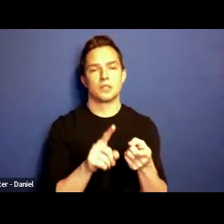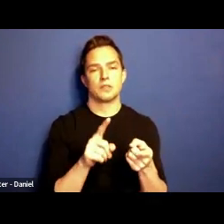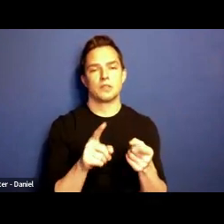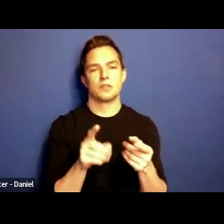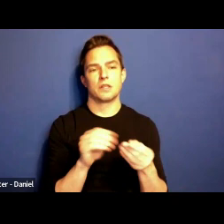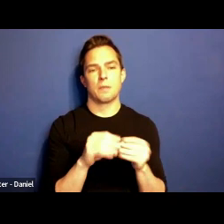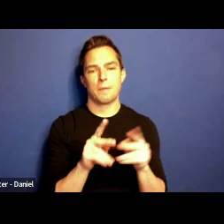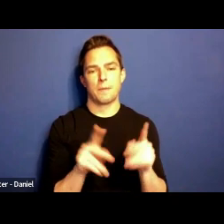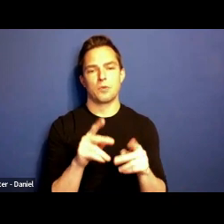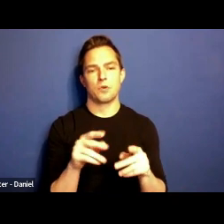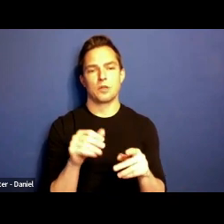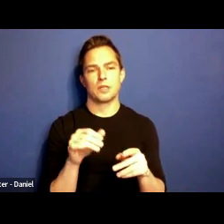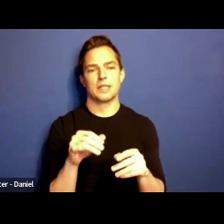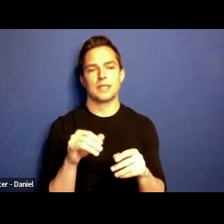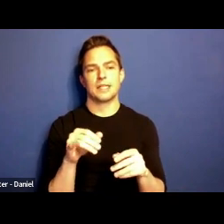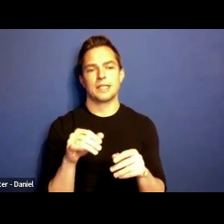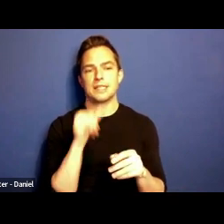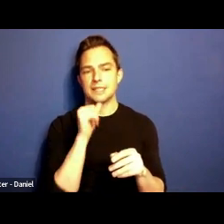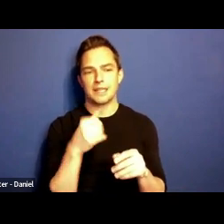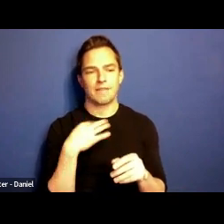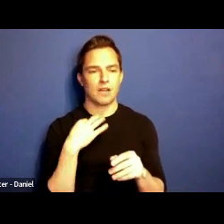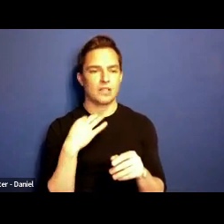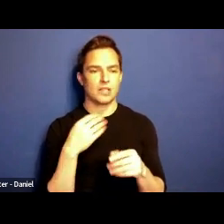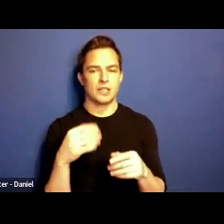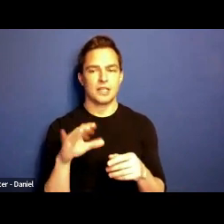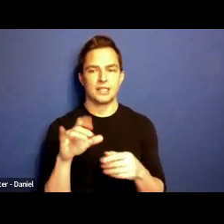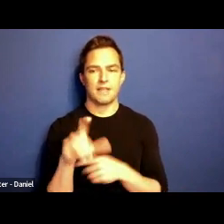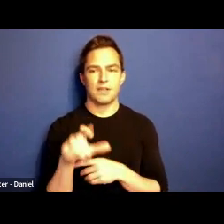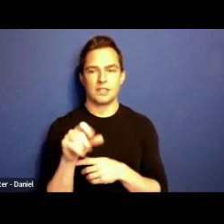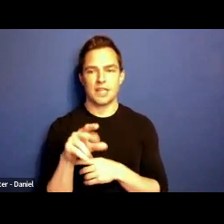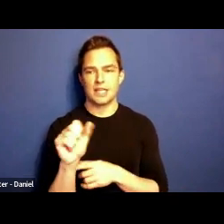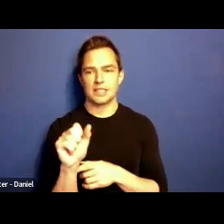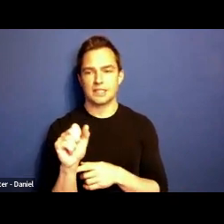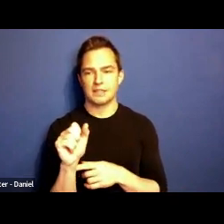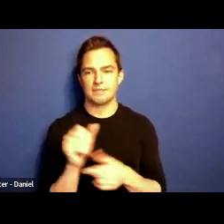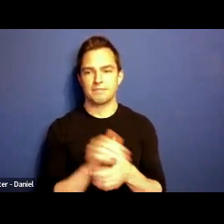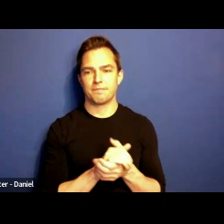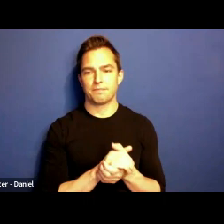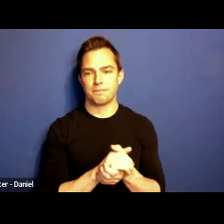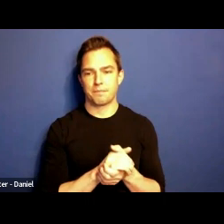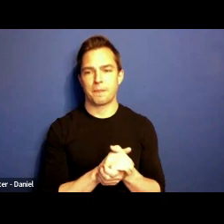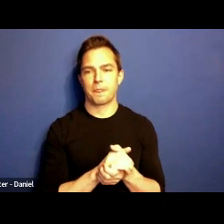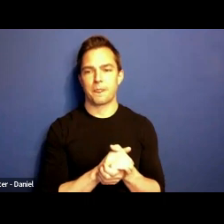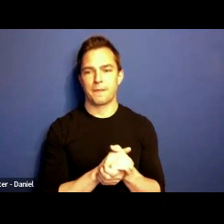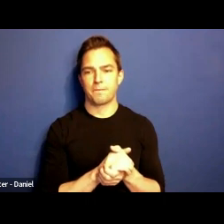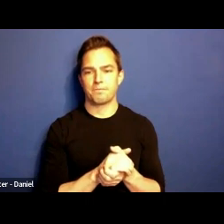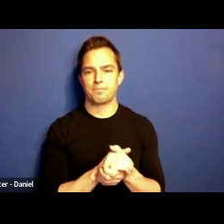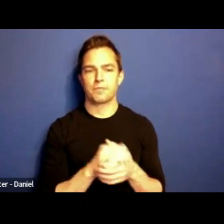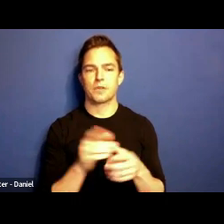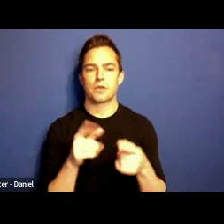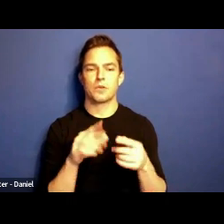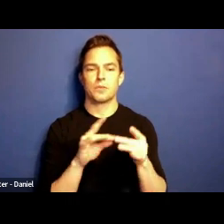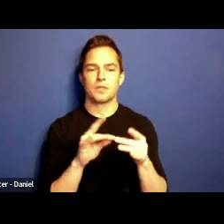were involuntary civil status, where they've gone from over 18,000 people in